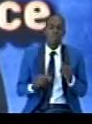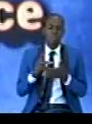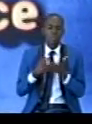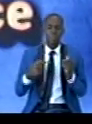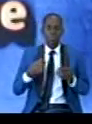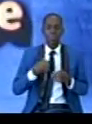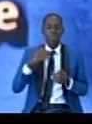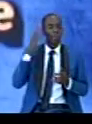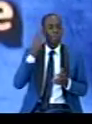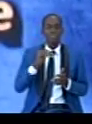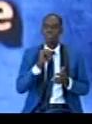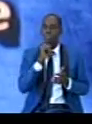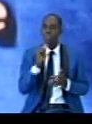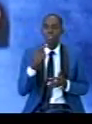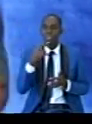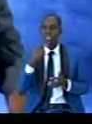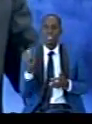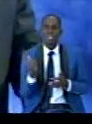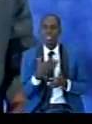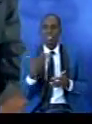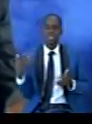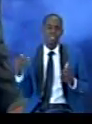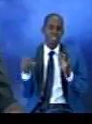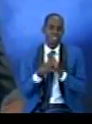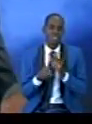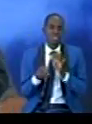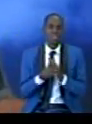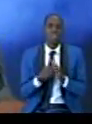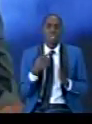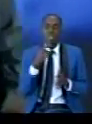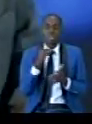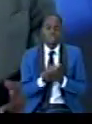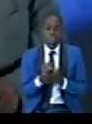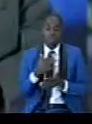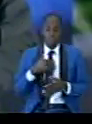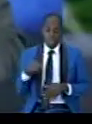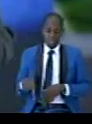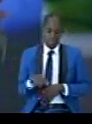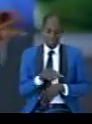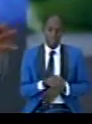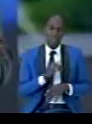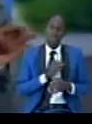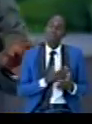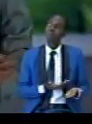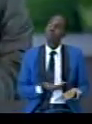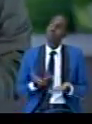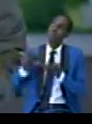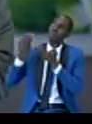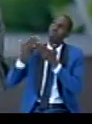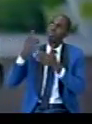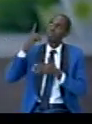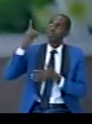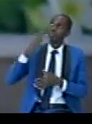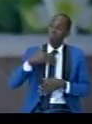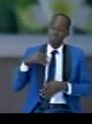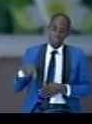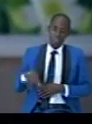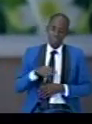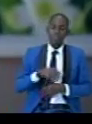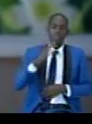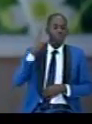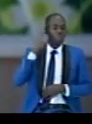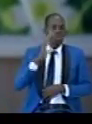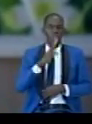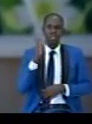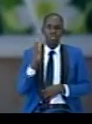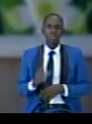anything contrary to your word. I present my feet unto you, and my feet will never go